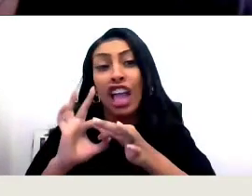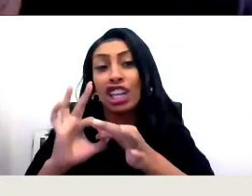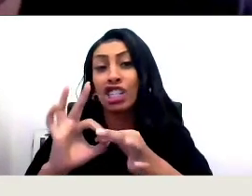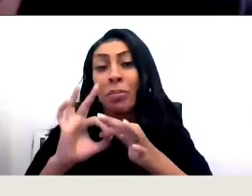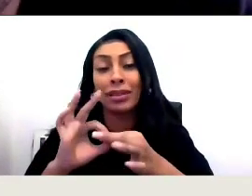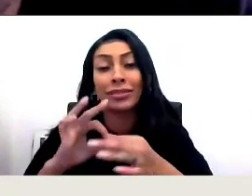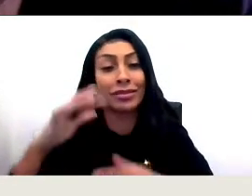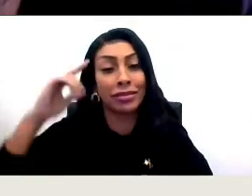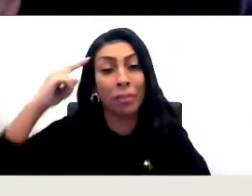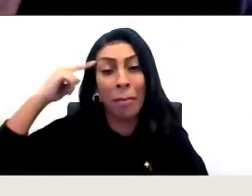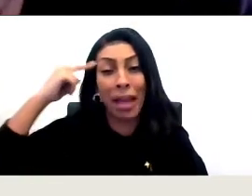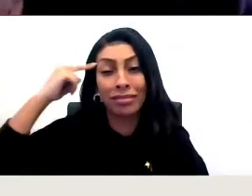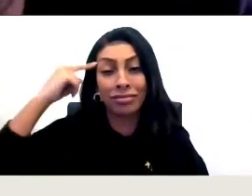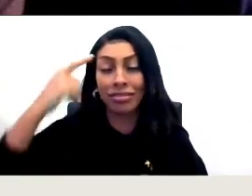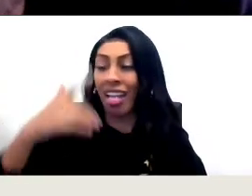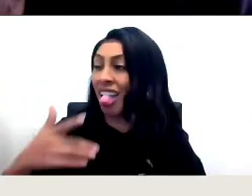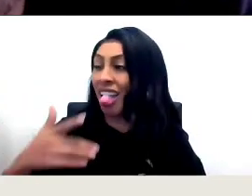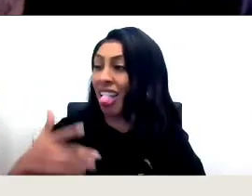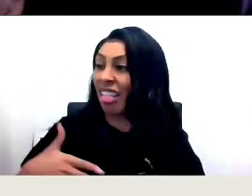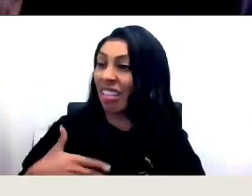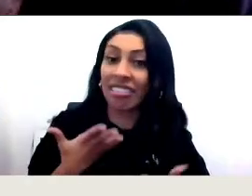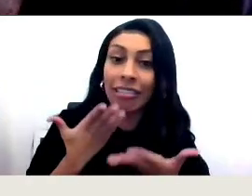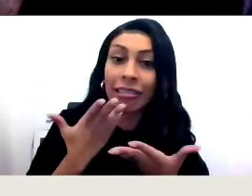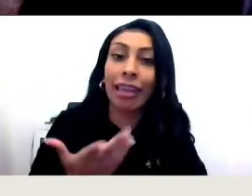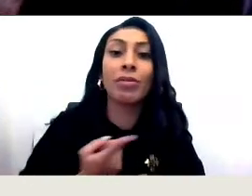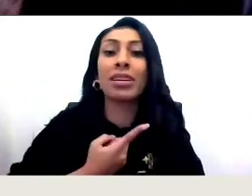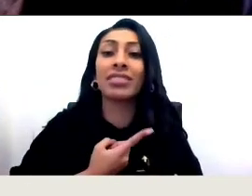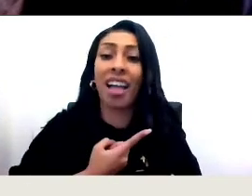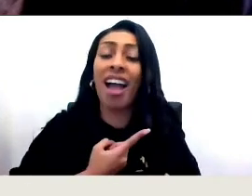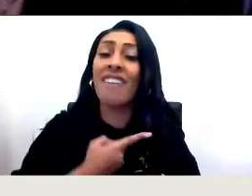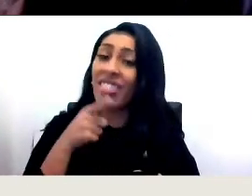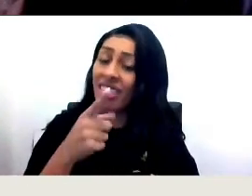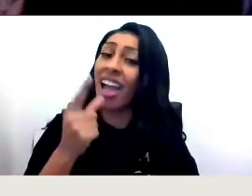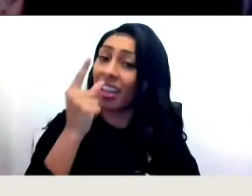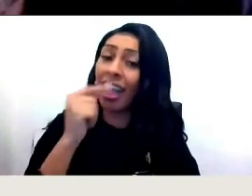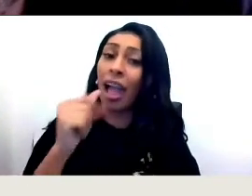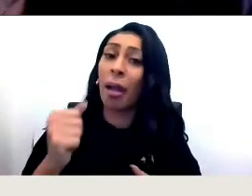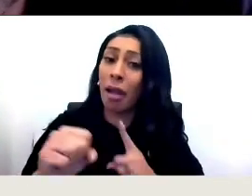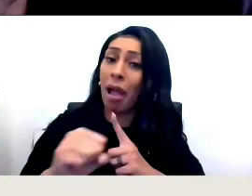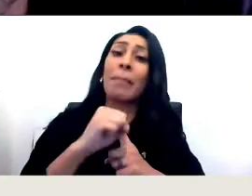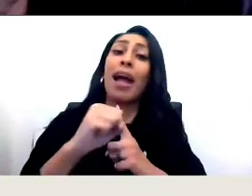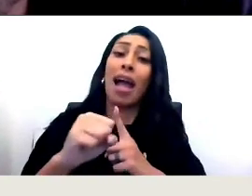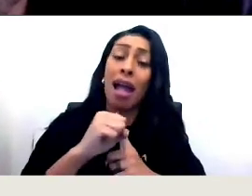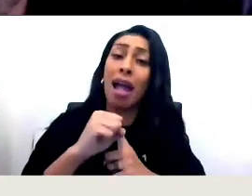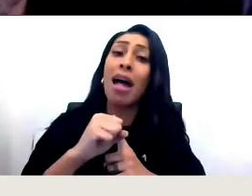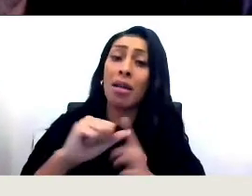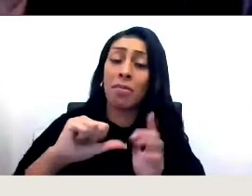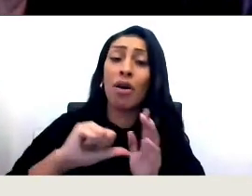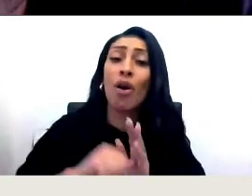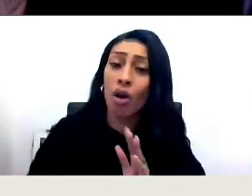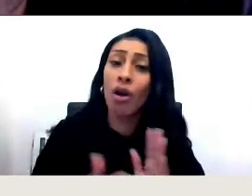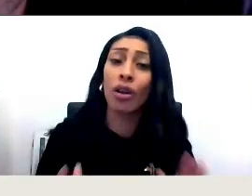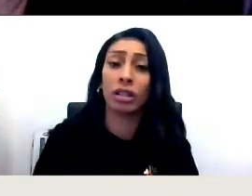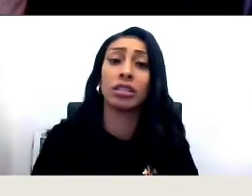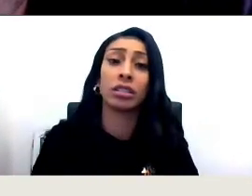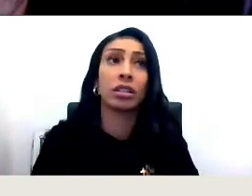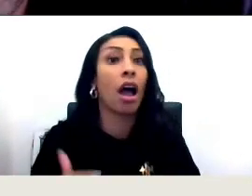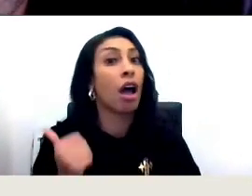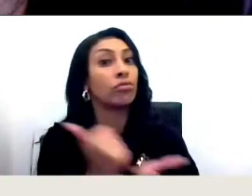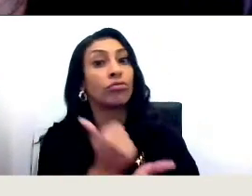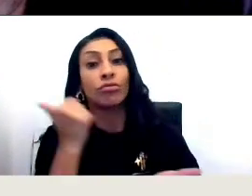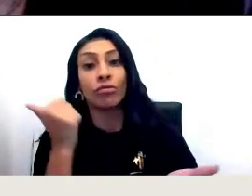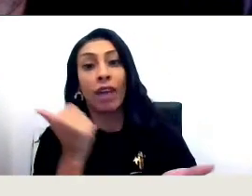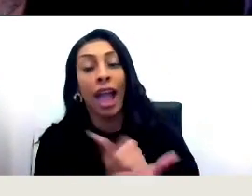of mental way, doesn't it? You start giving yourself. So that really hard. But how great to get to follow something